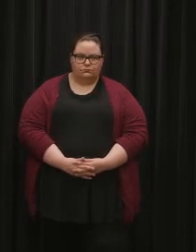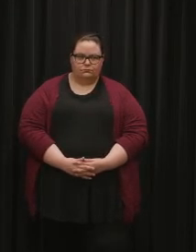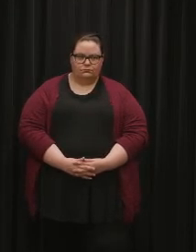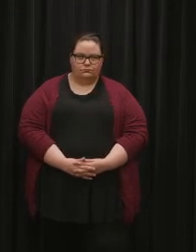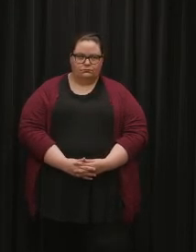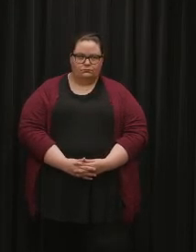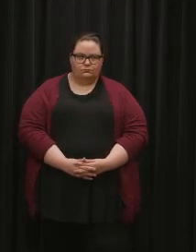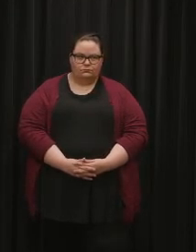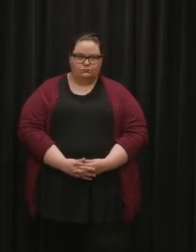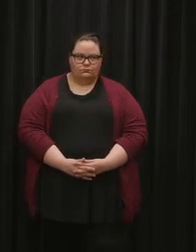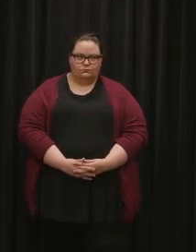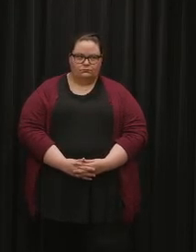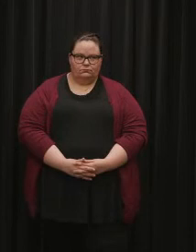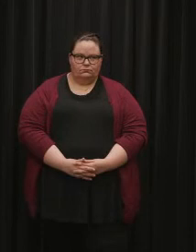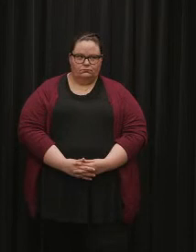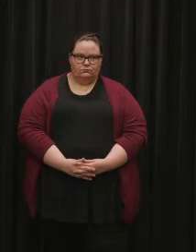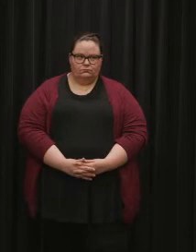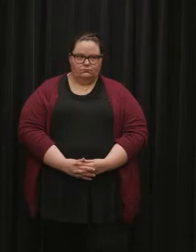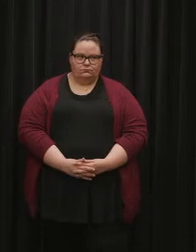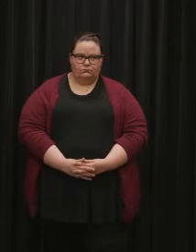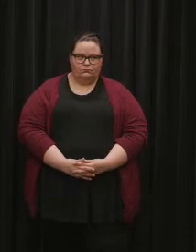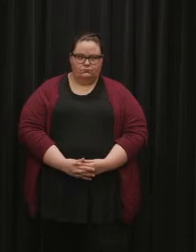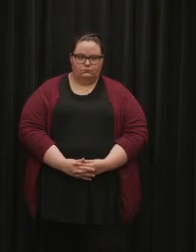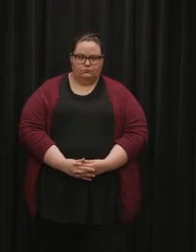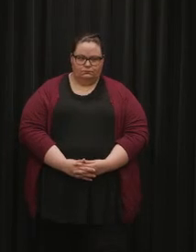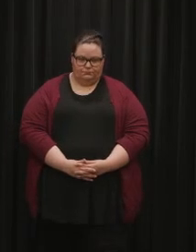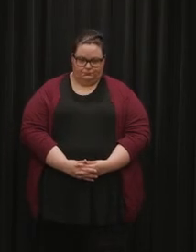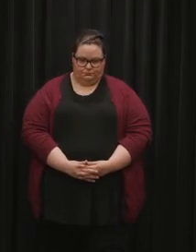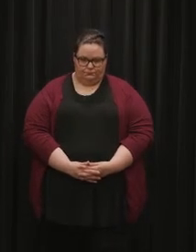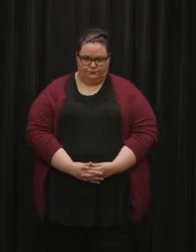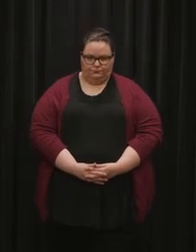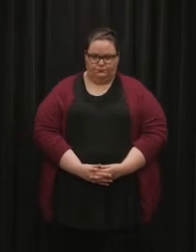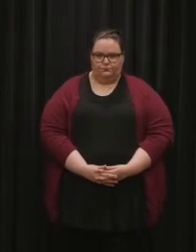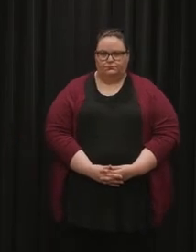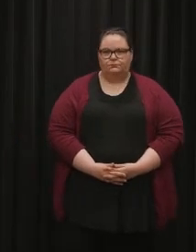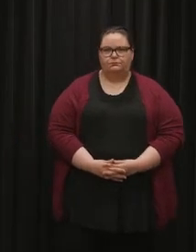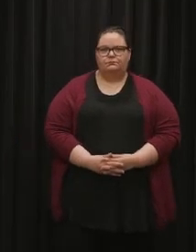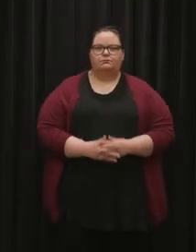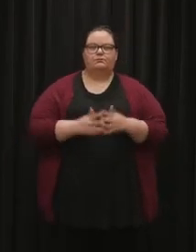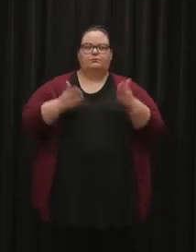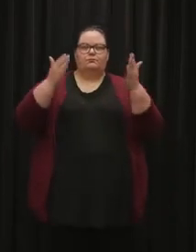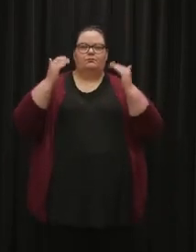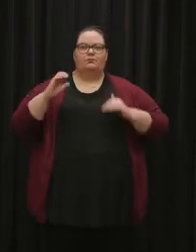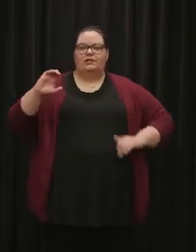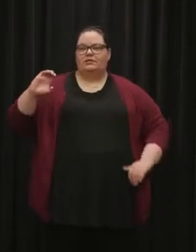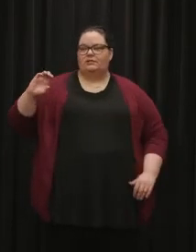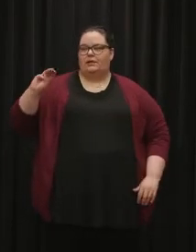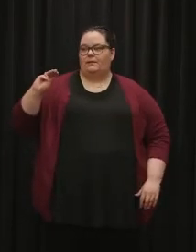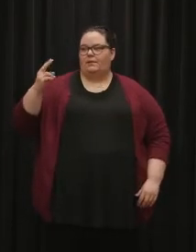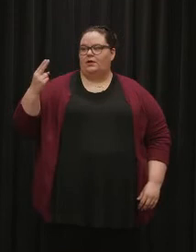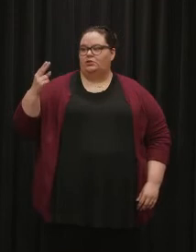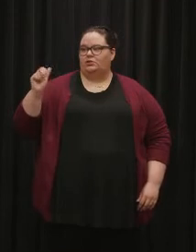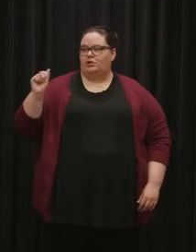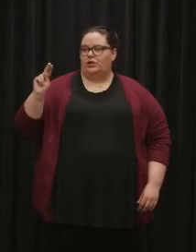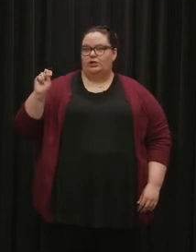so we will see what the next days bring.